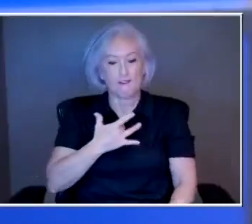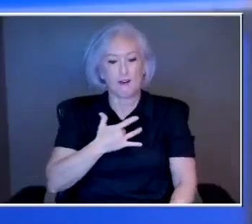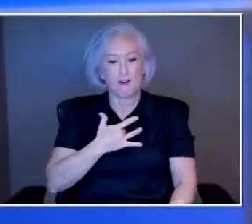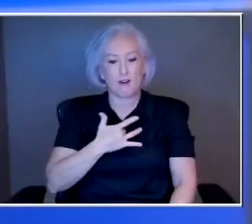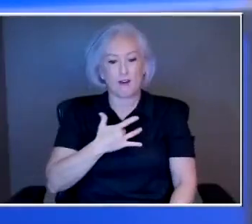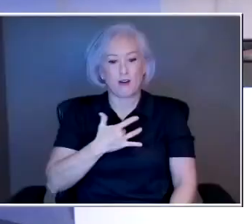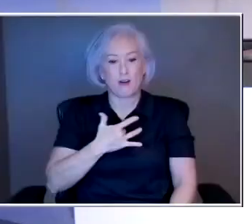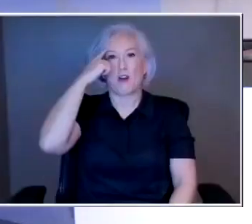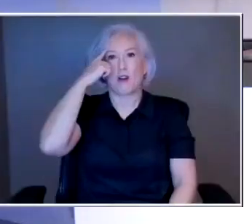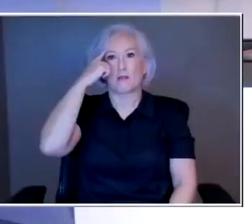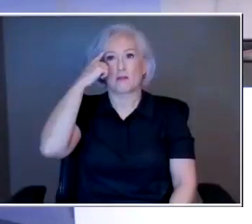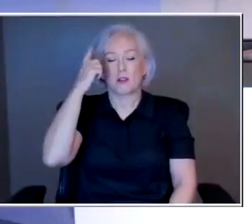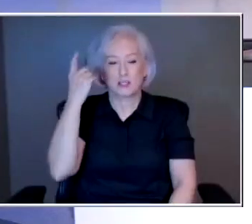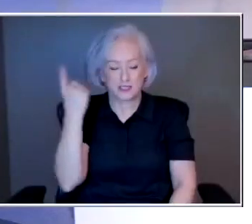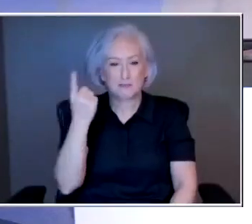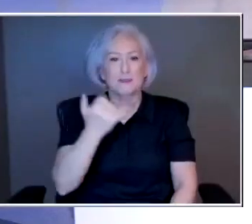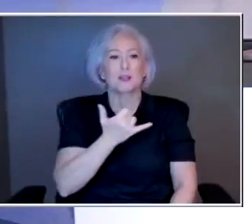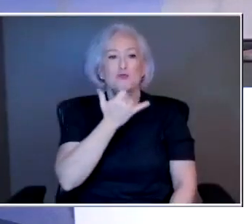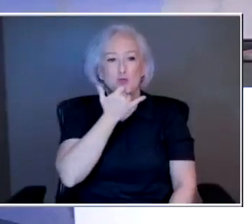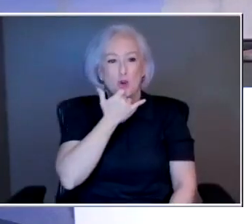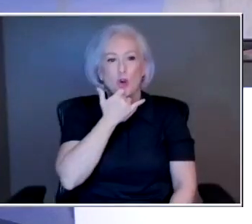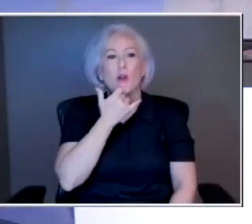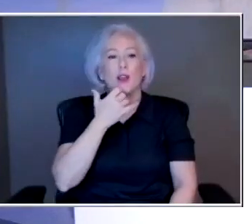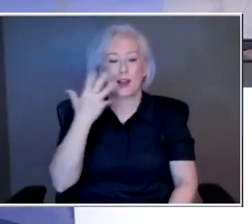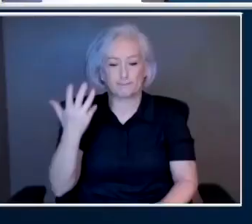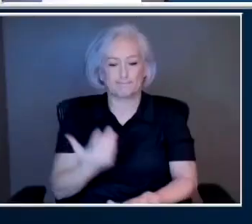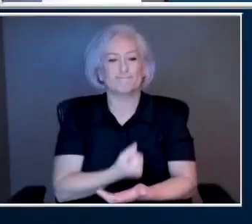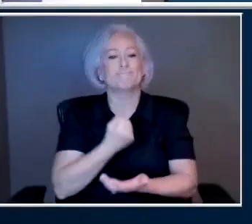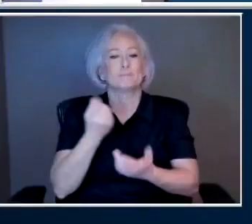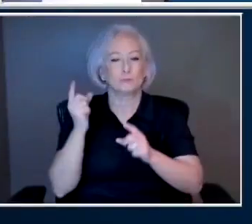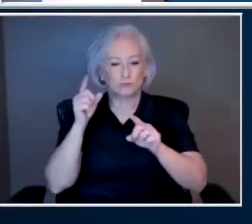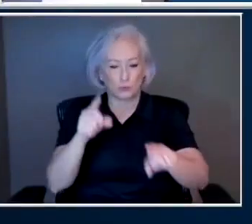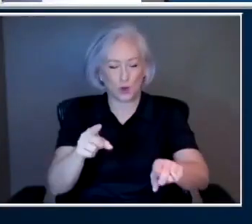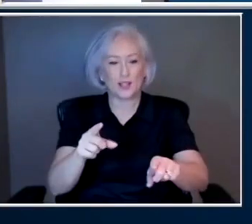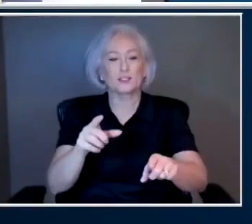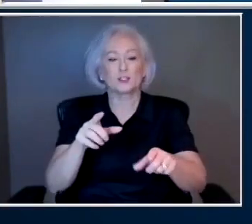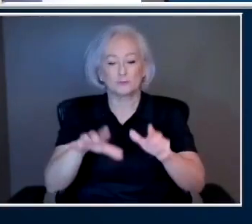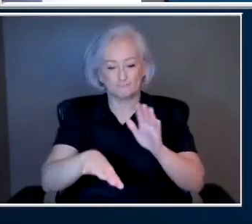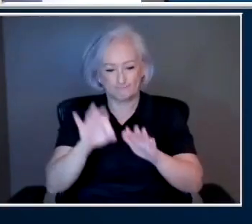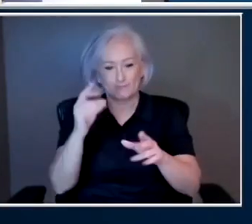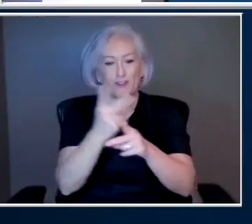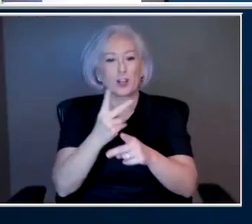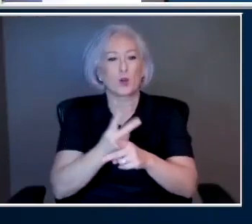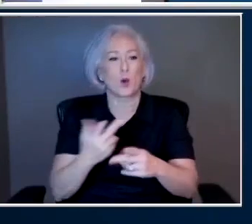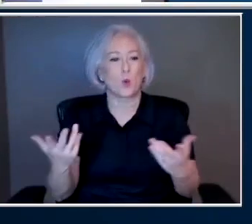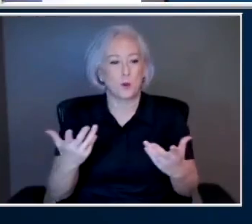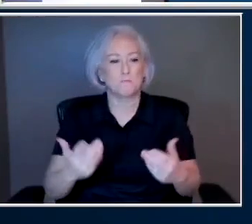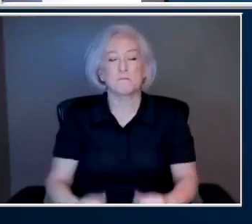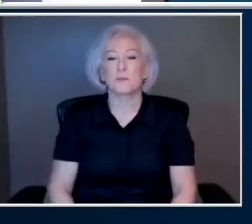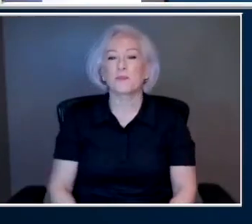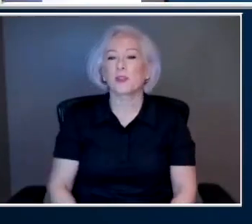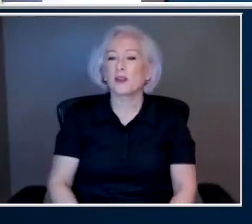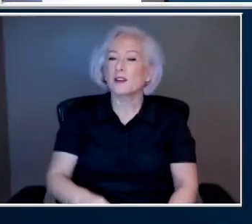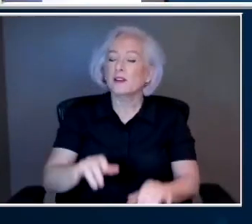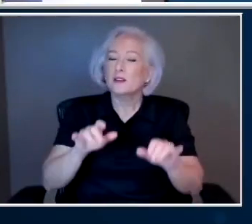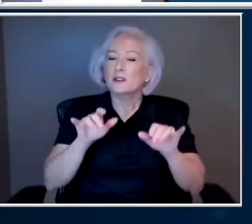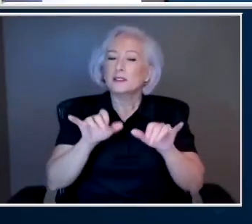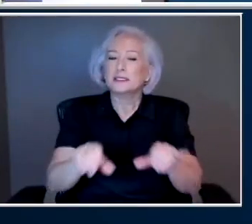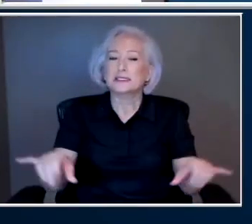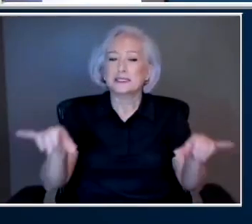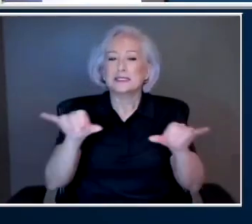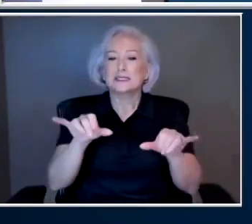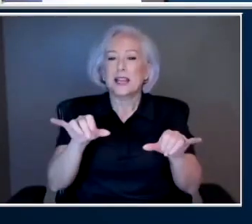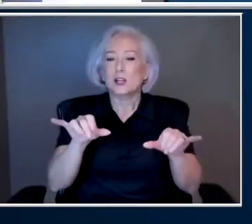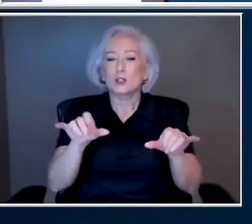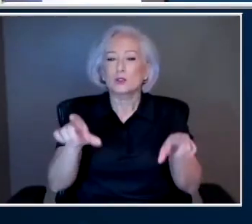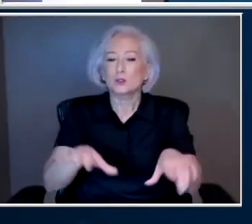immediately. And you took action. Yep. Dr. Sharma, is it standard to test each tumor to try to figure out what type of breast cancer